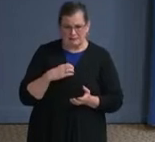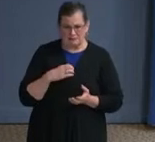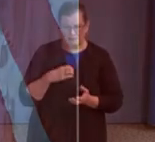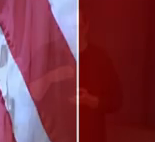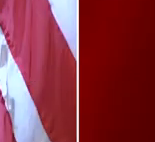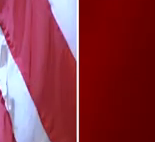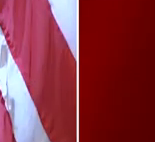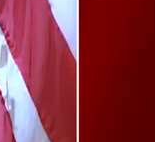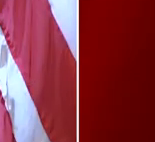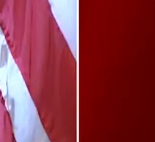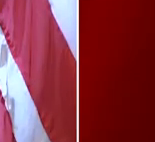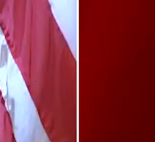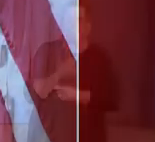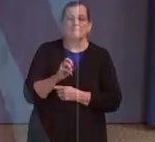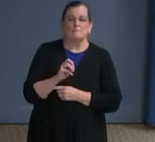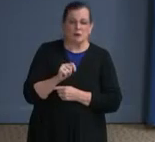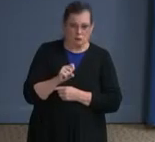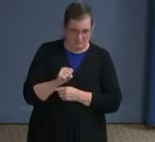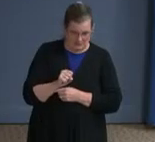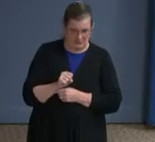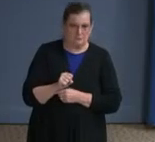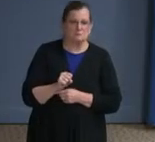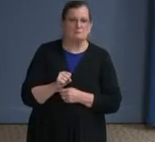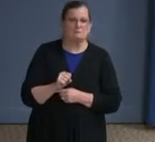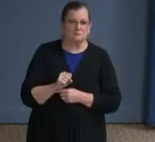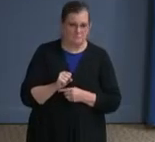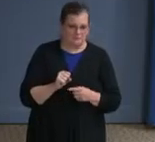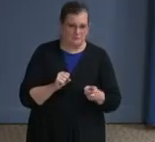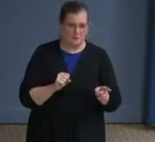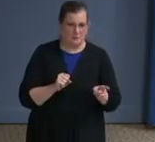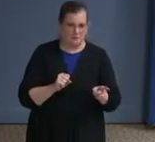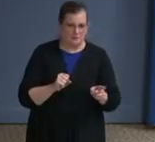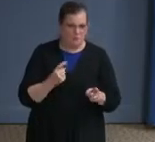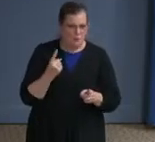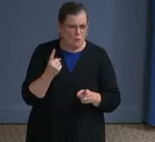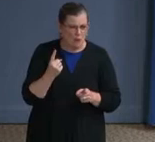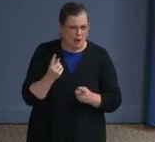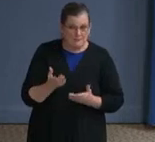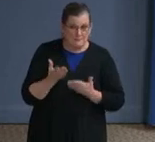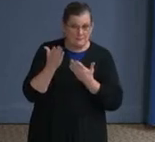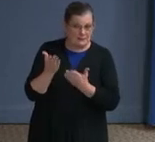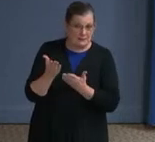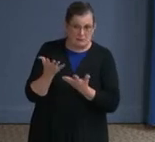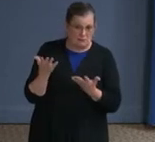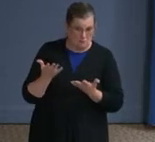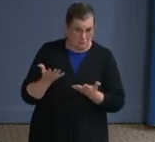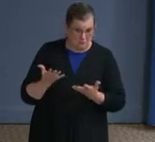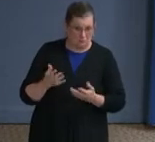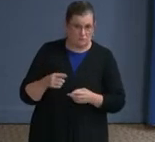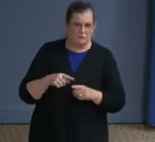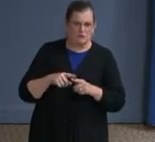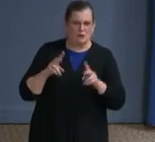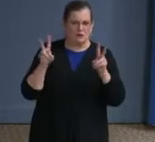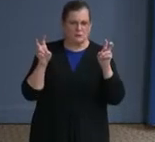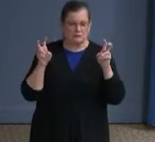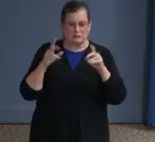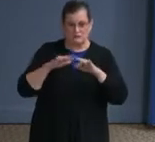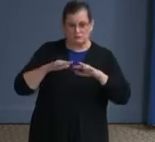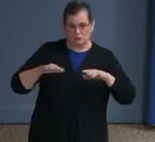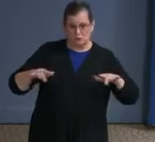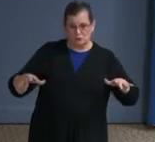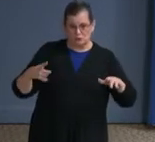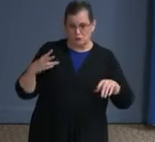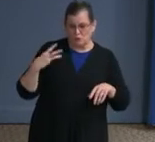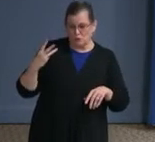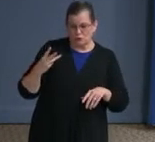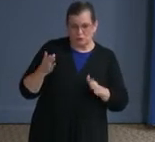to individuals in the city. One bill, the Diverse Washingtonians Commemoration Amendment Act,